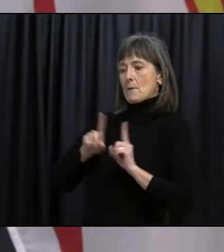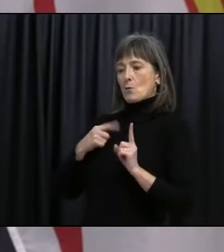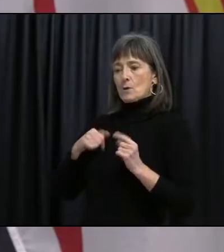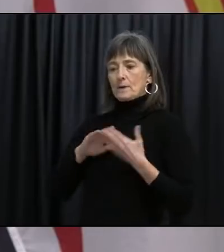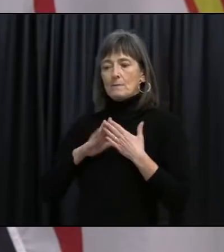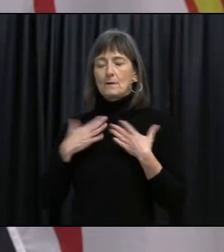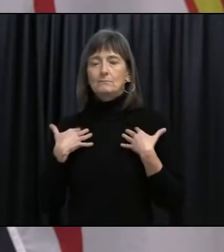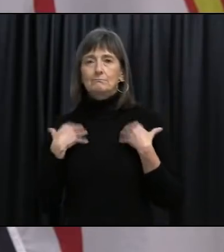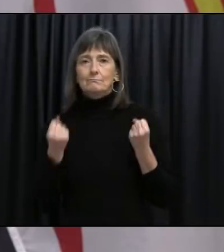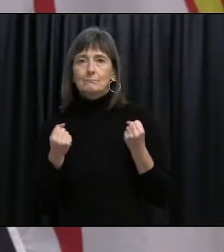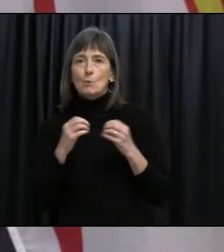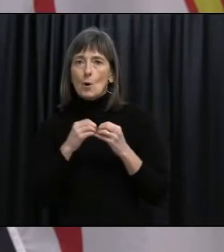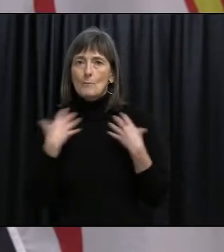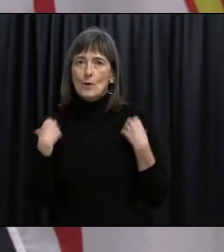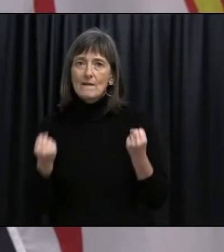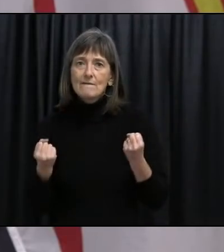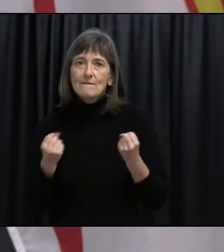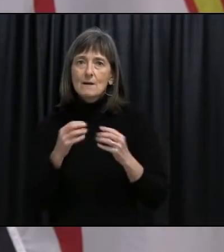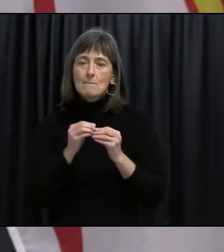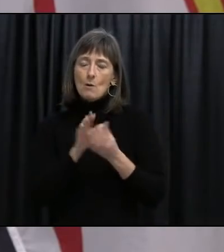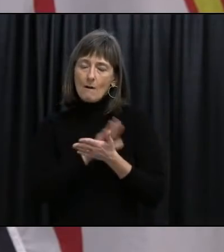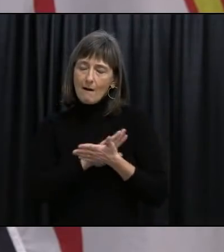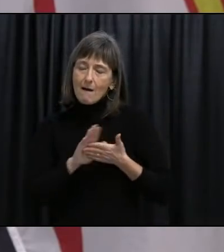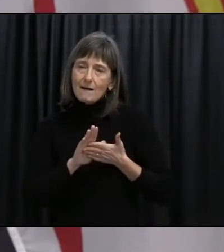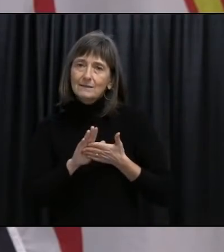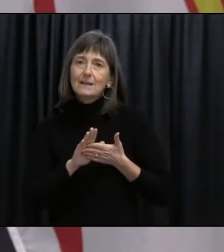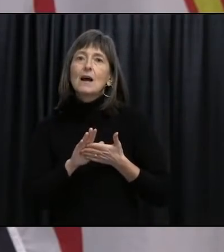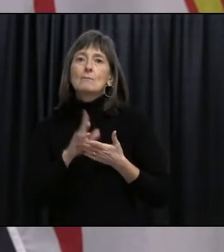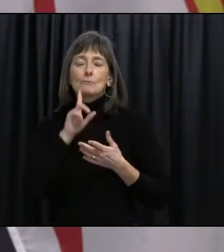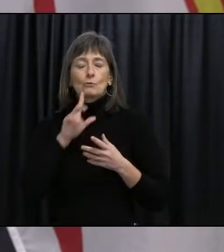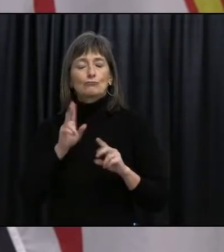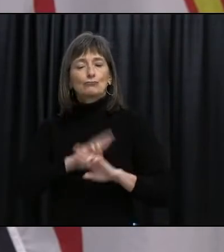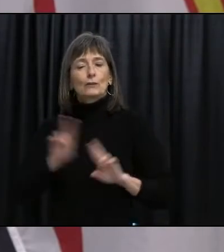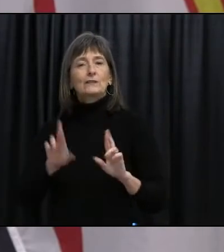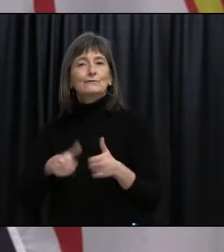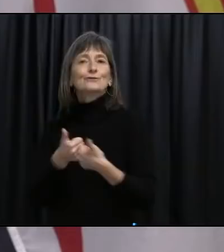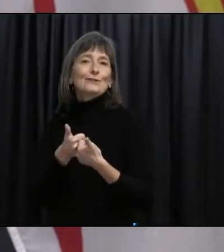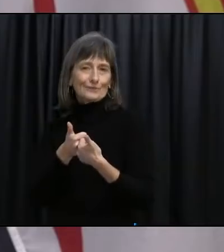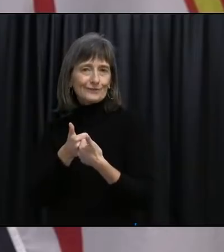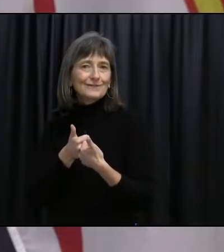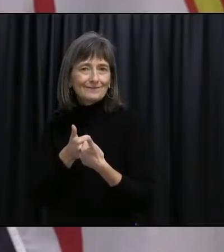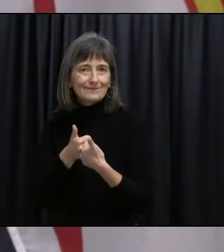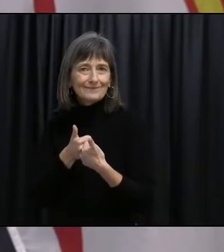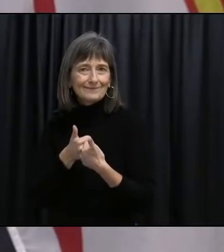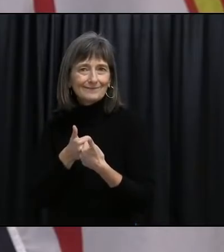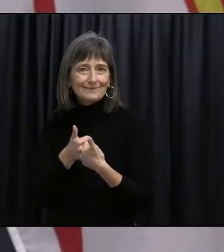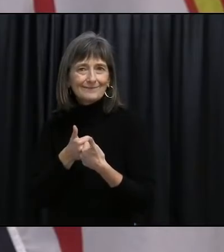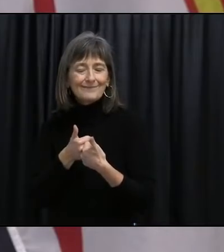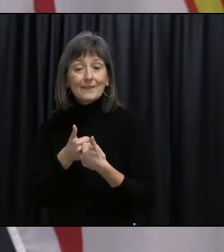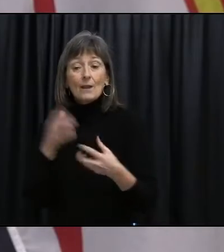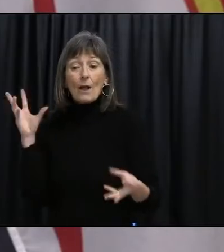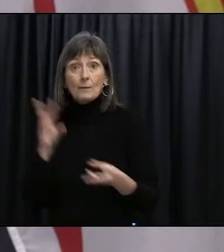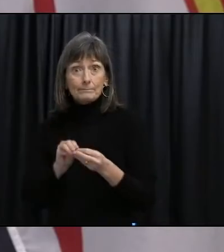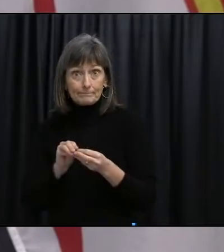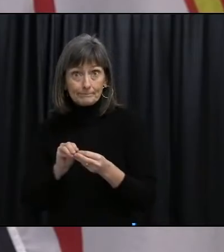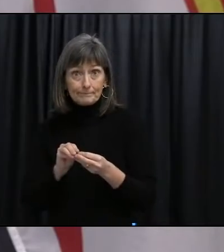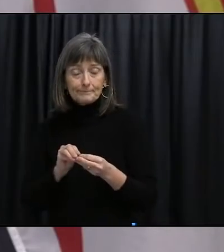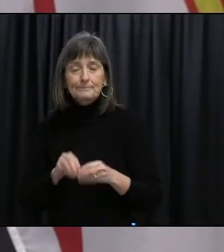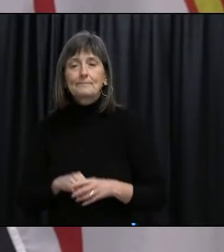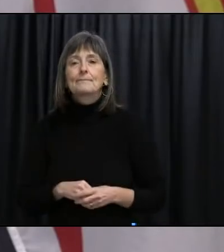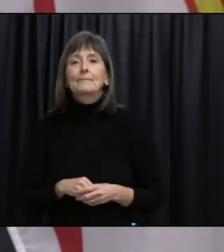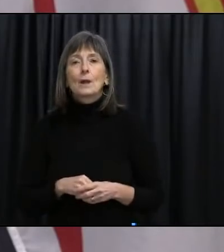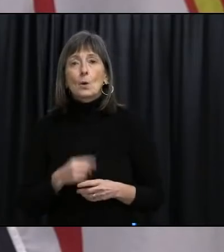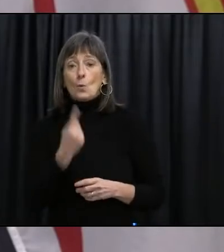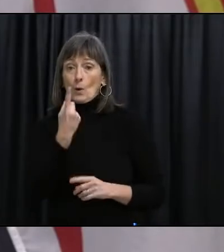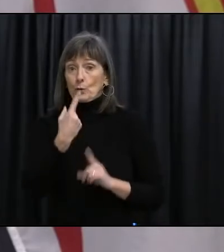braver, kinder, and more prepared to face the challenges that lie before us. As a recap, for those who may have just joined, we